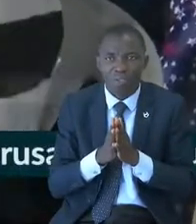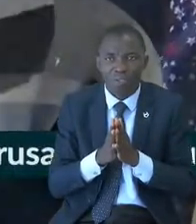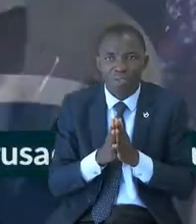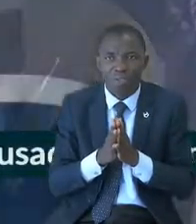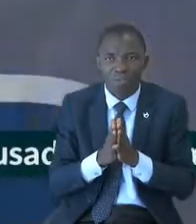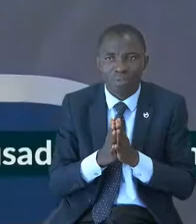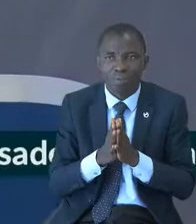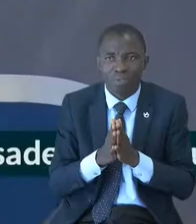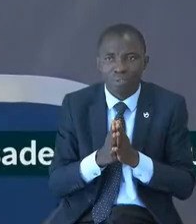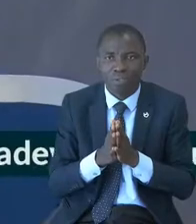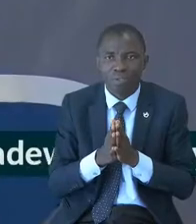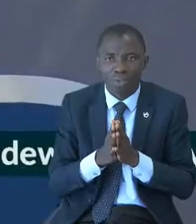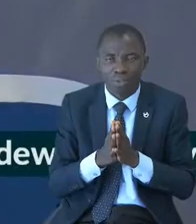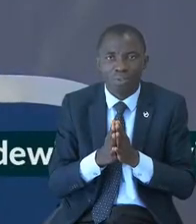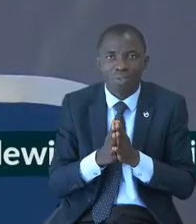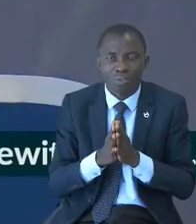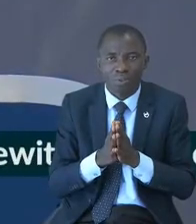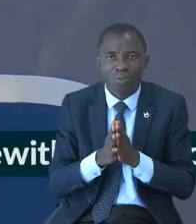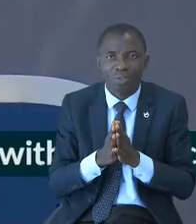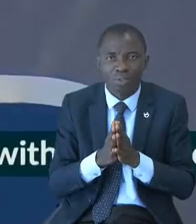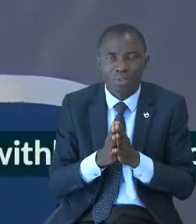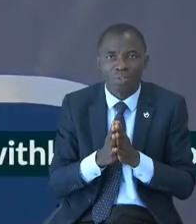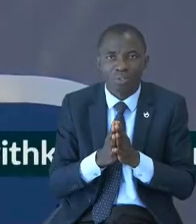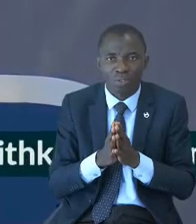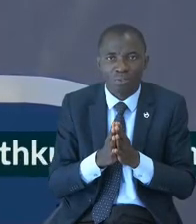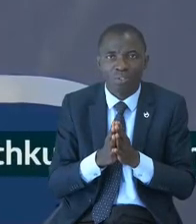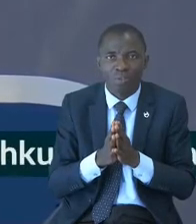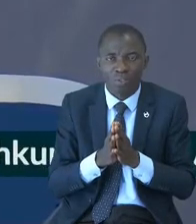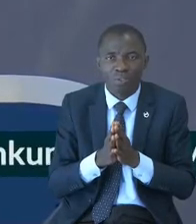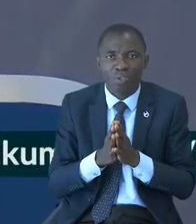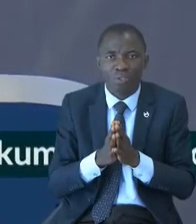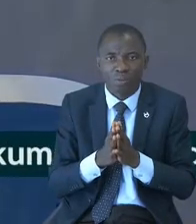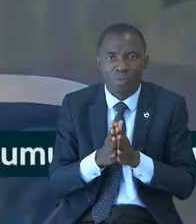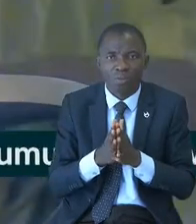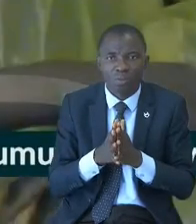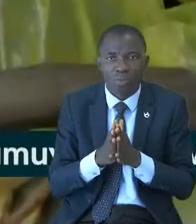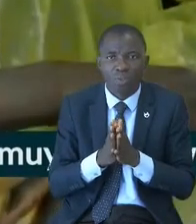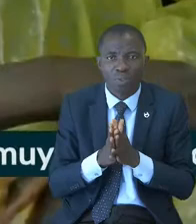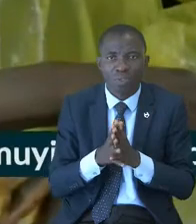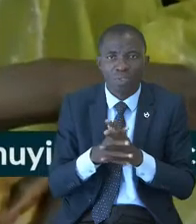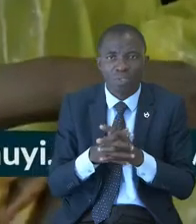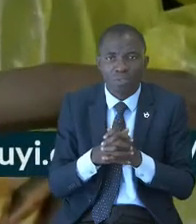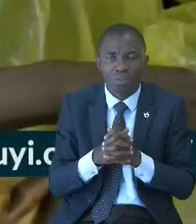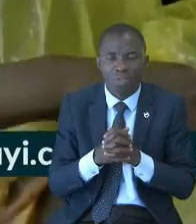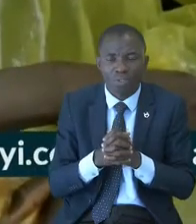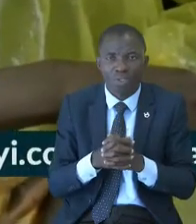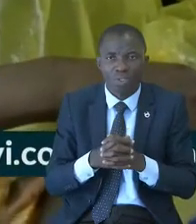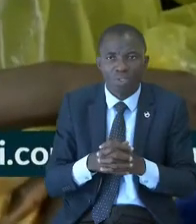what you have filled will be useful to us. Don't forget, tomorrow we are going to have a